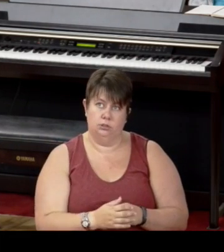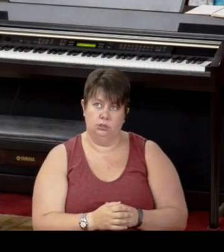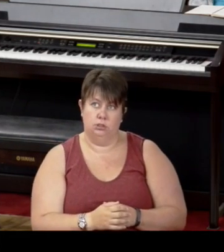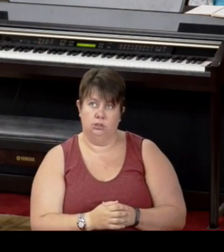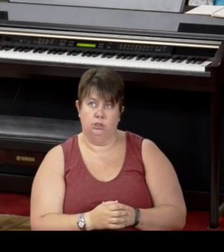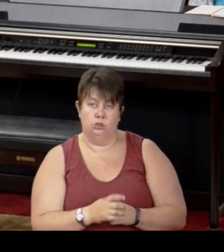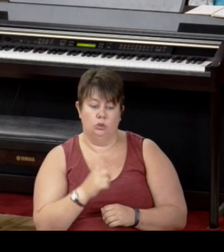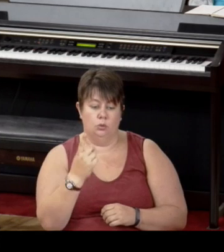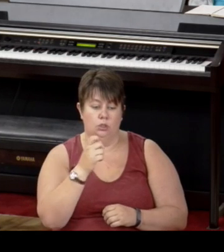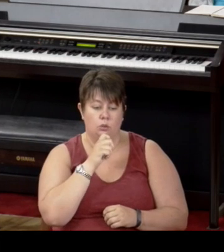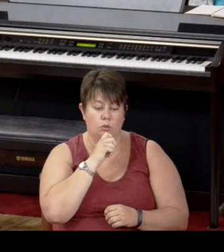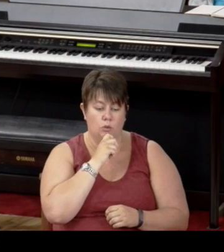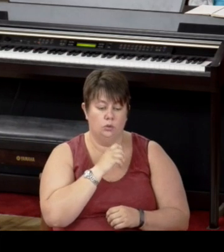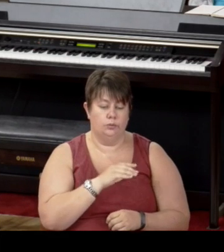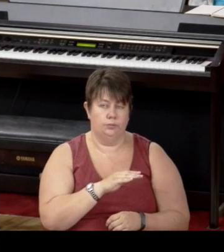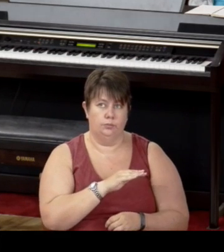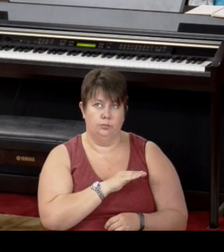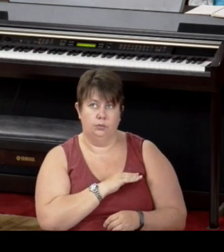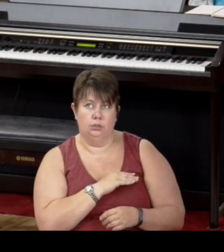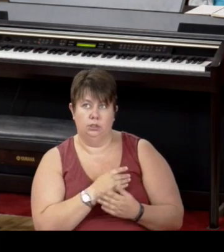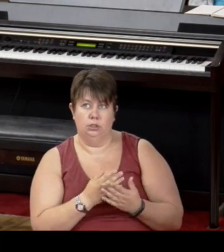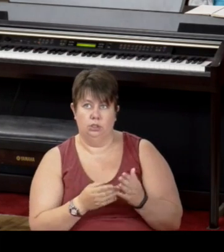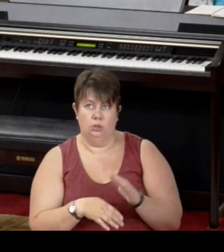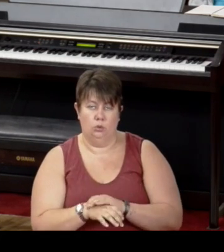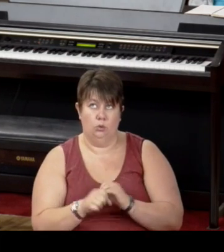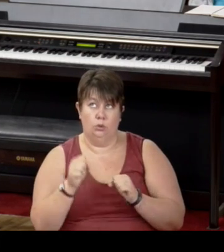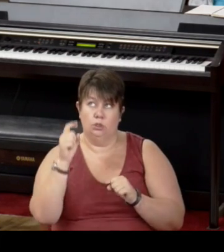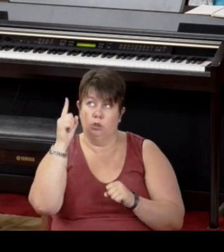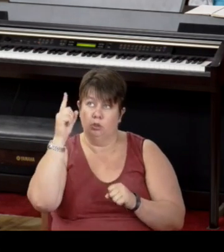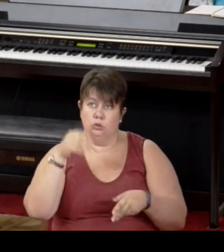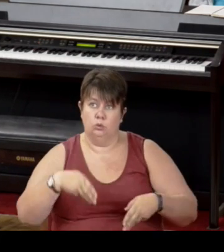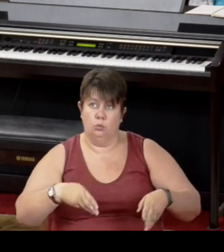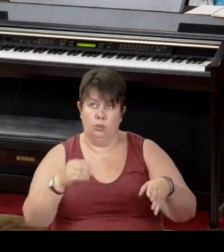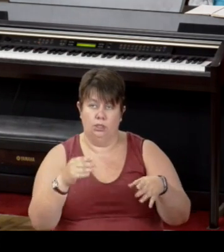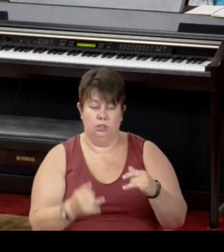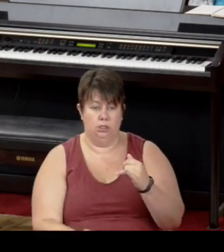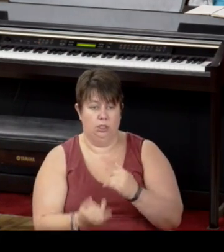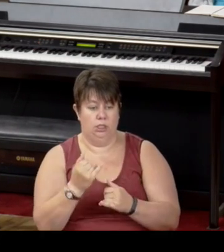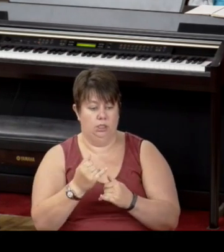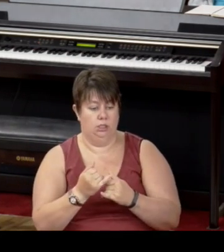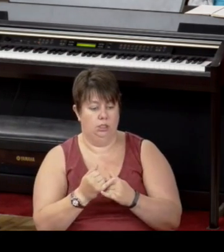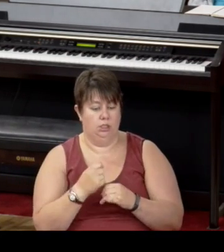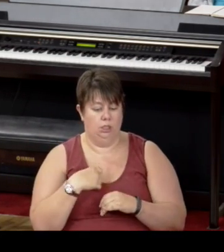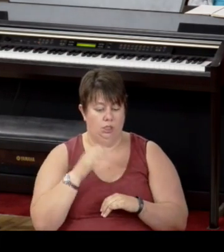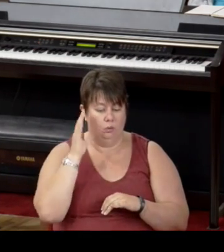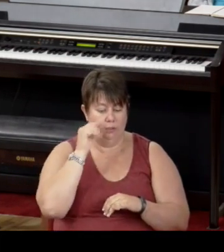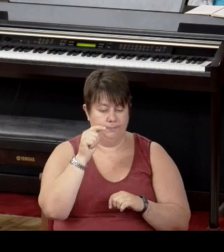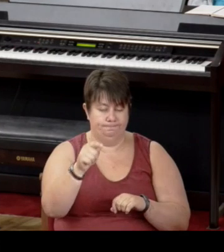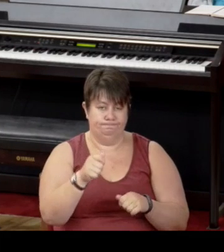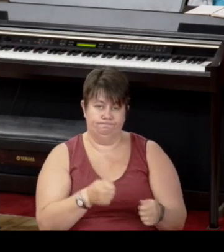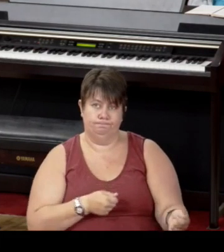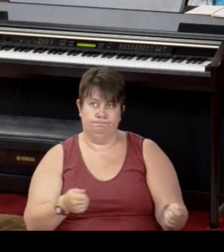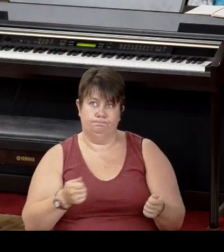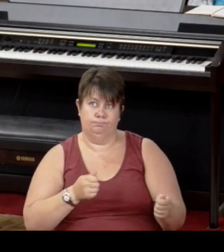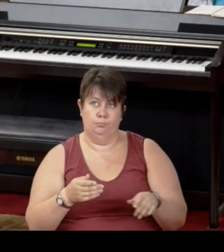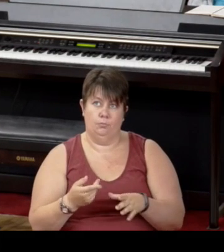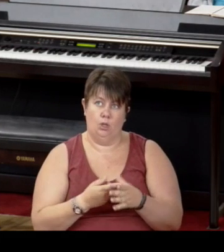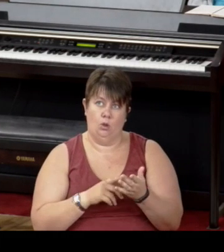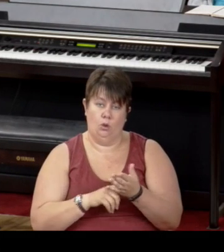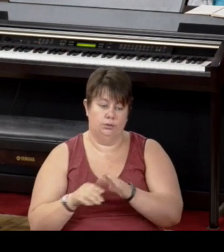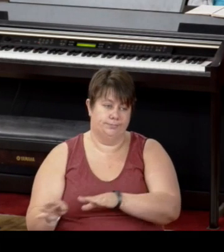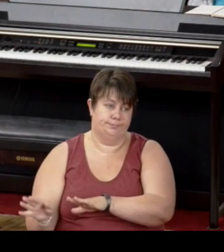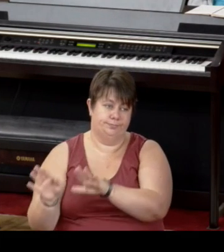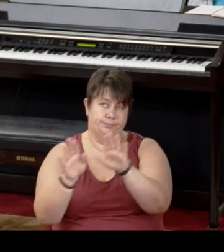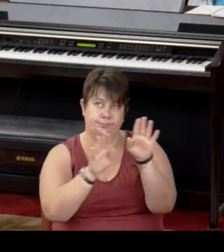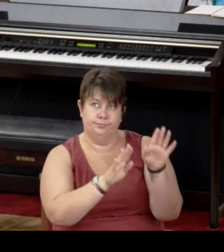who is victorious and does my will to the end, I will give authority over the nations, that one will rule them